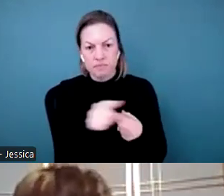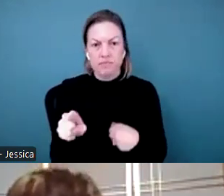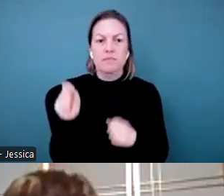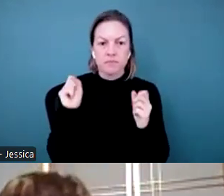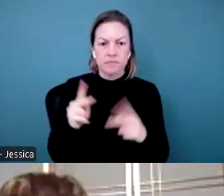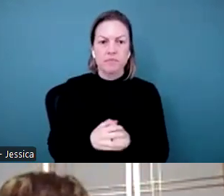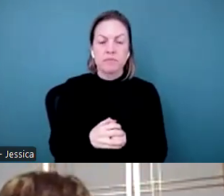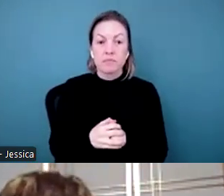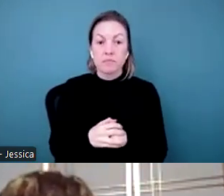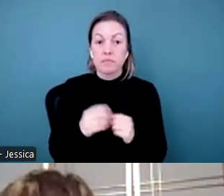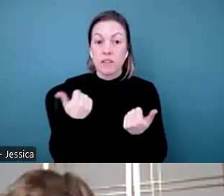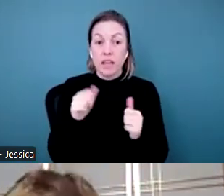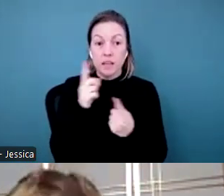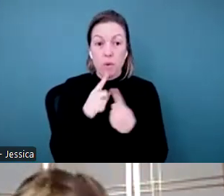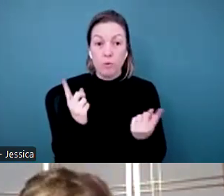Any opposed?